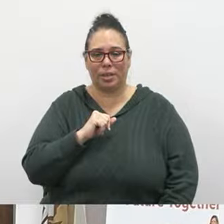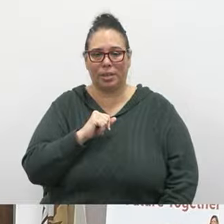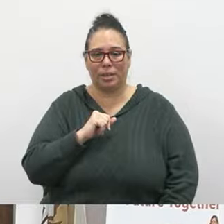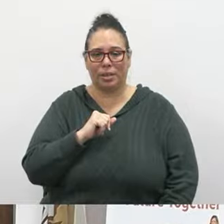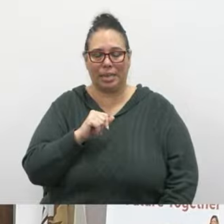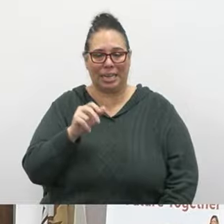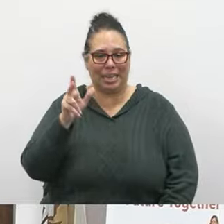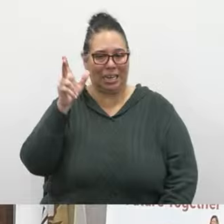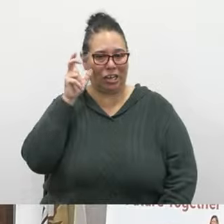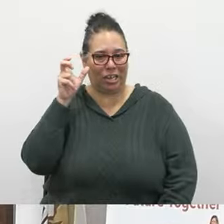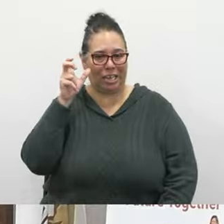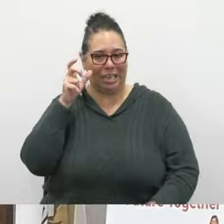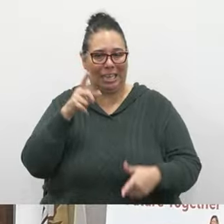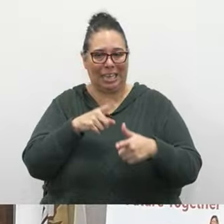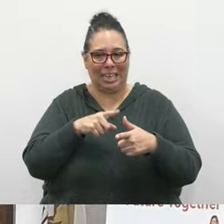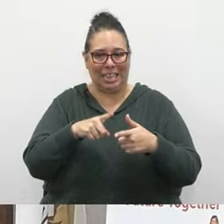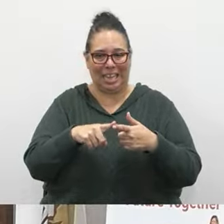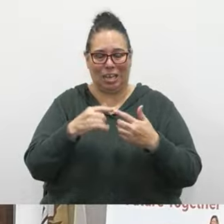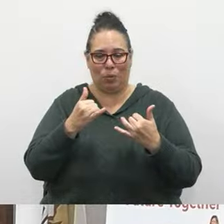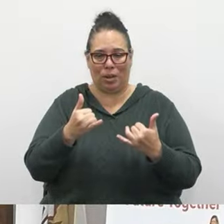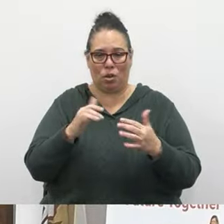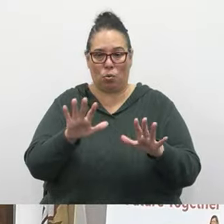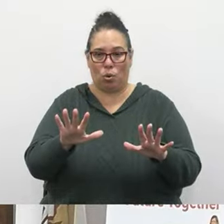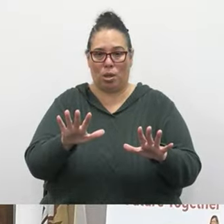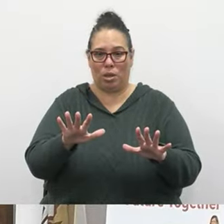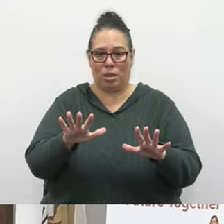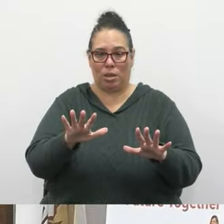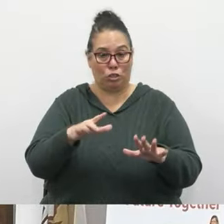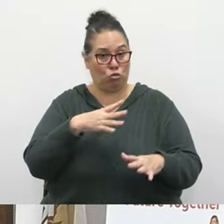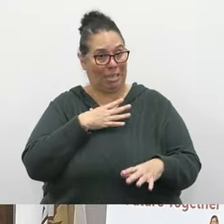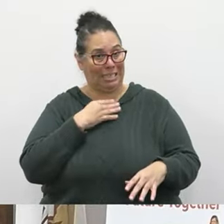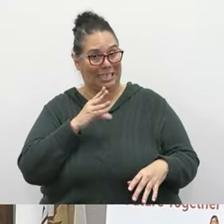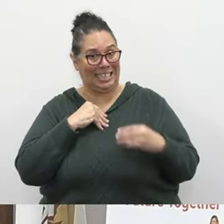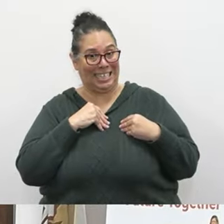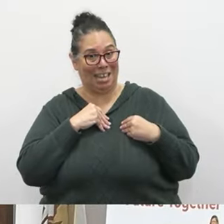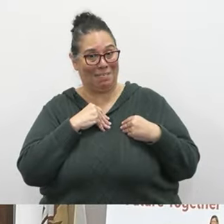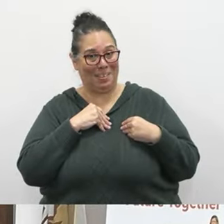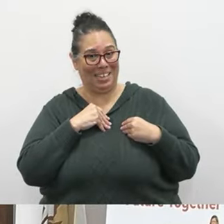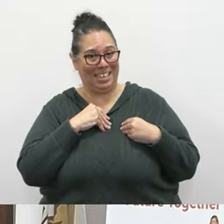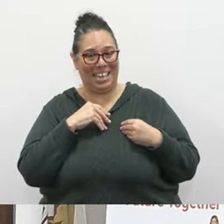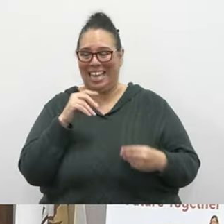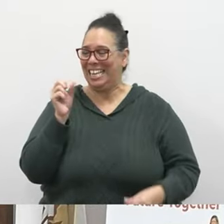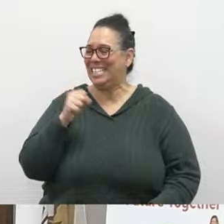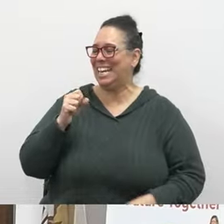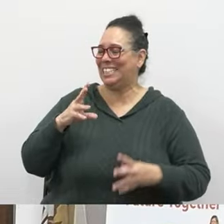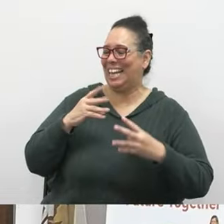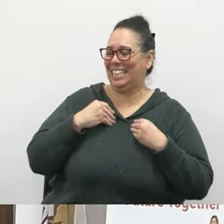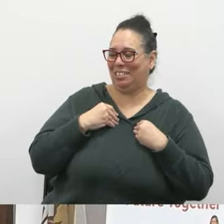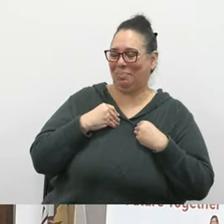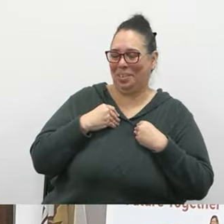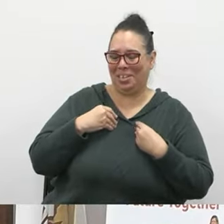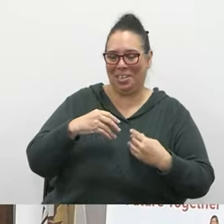Hearing none, we will now vote. Oh, do you accept the nomination? Yes, I accept the nomination.